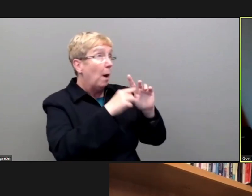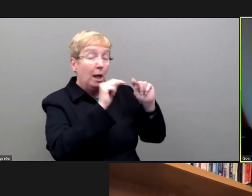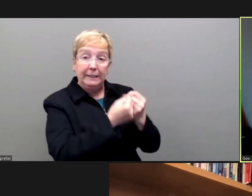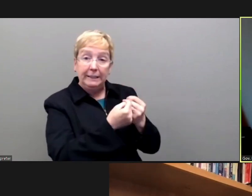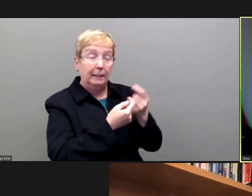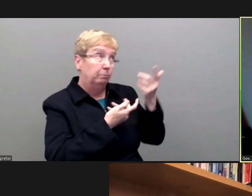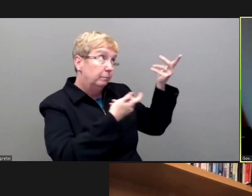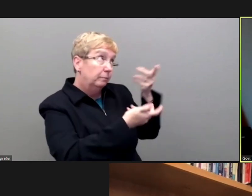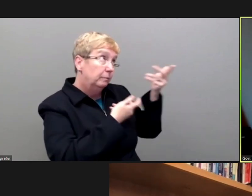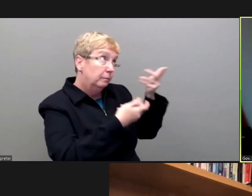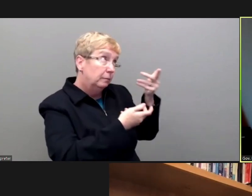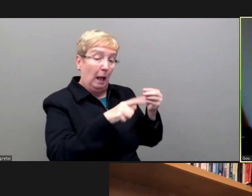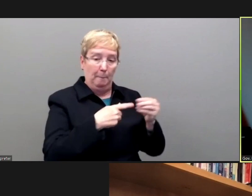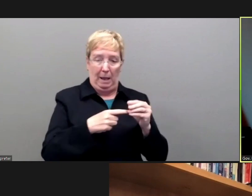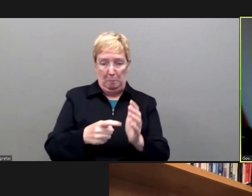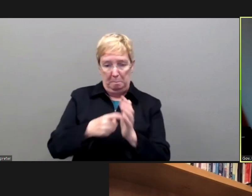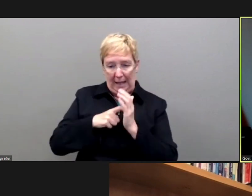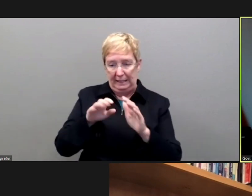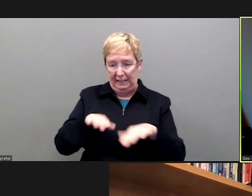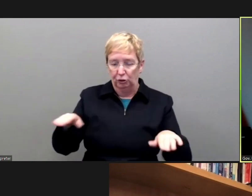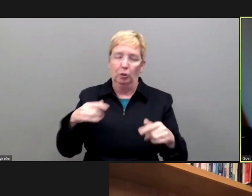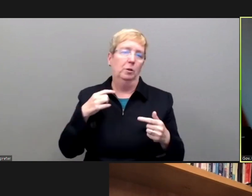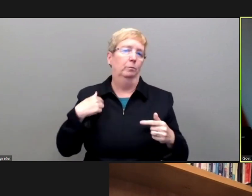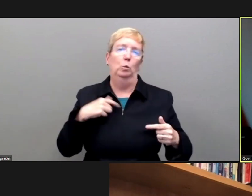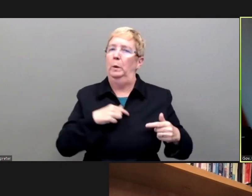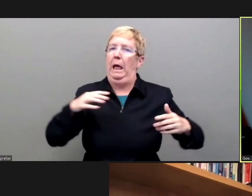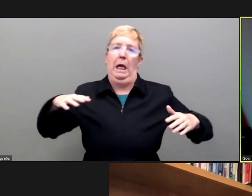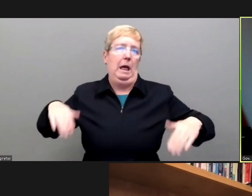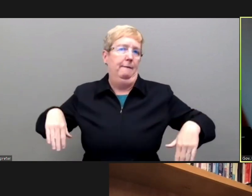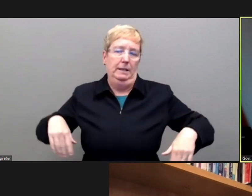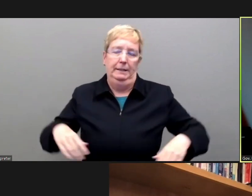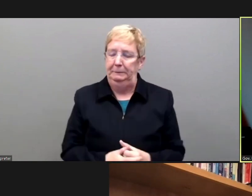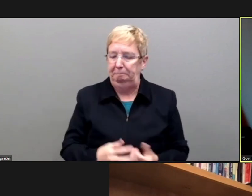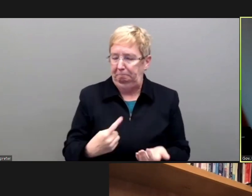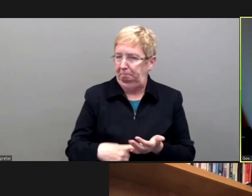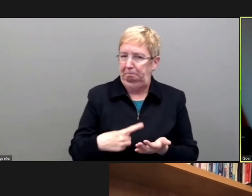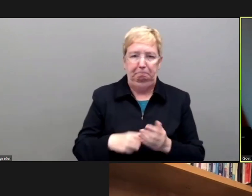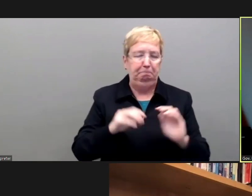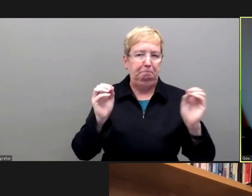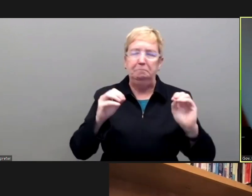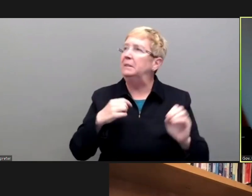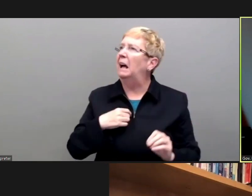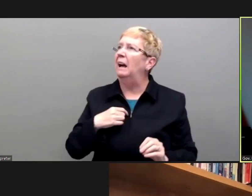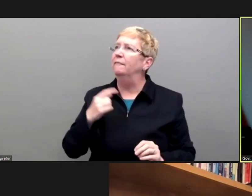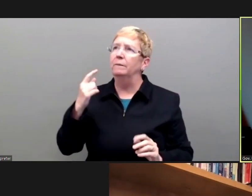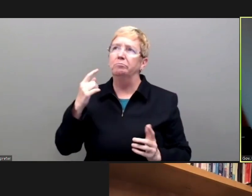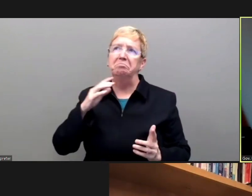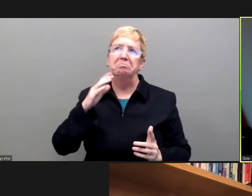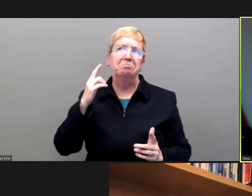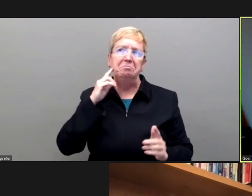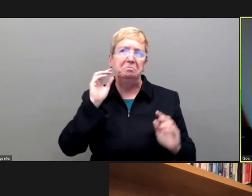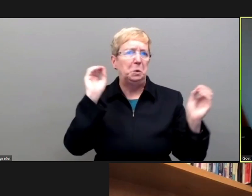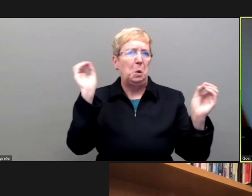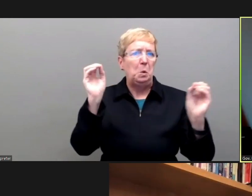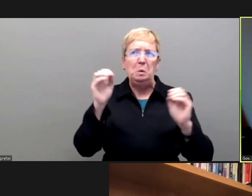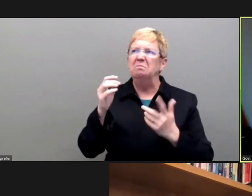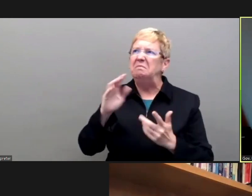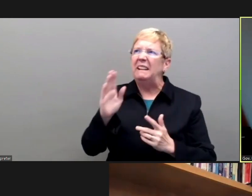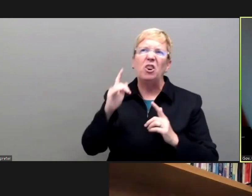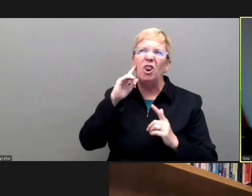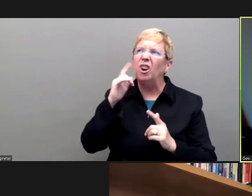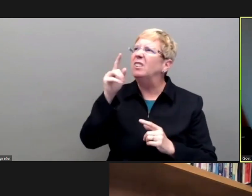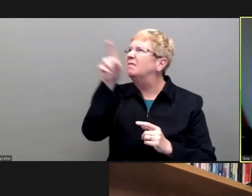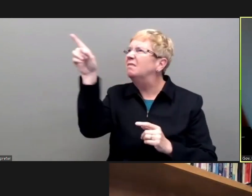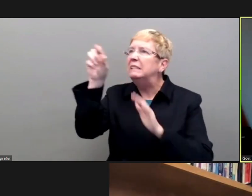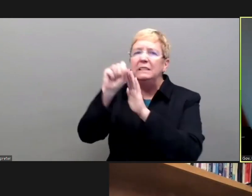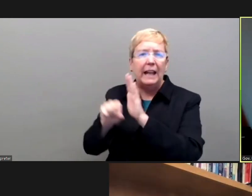about mandates for kids. In fact, I'm unaware of any state doing that. It is a really